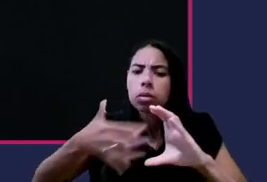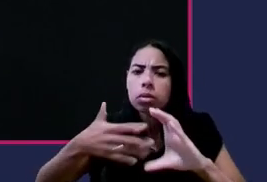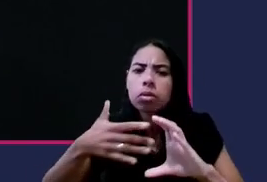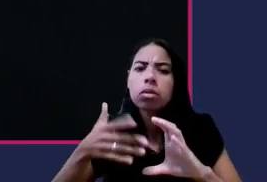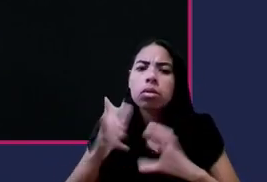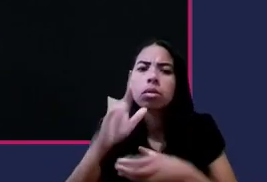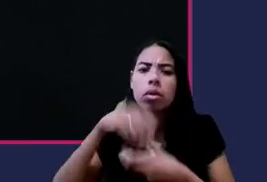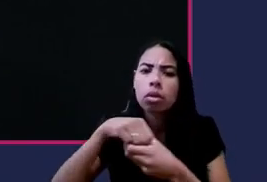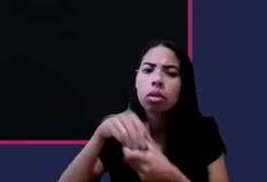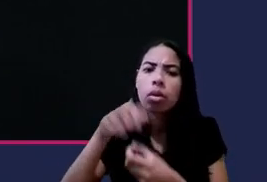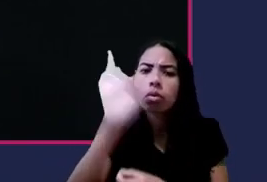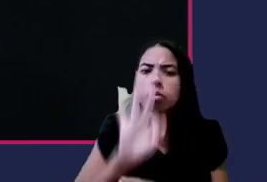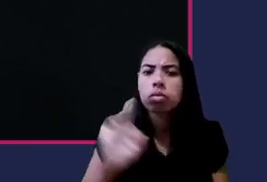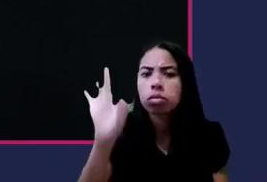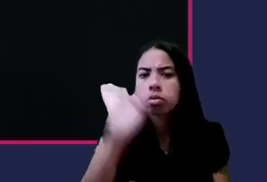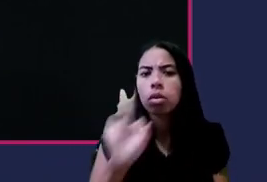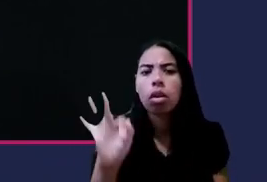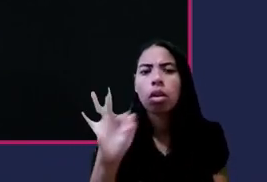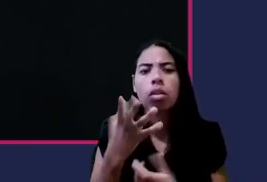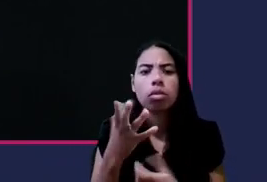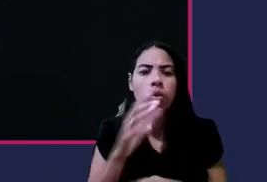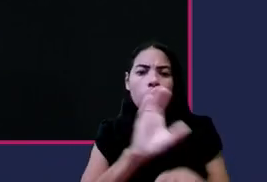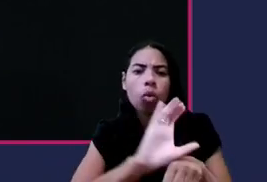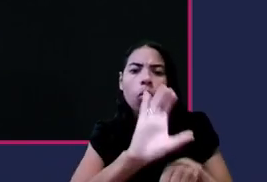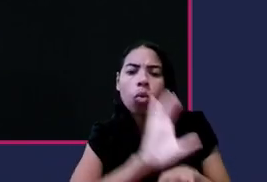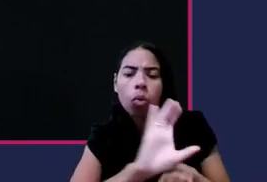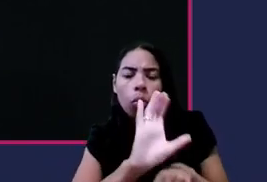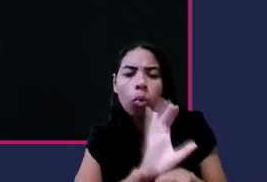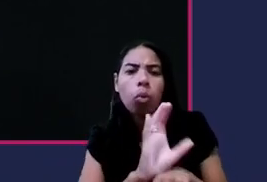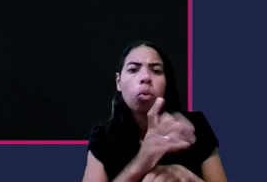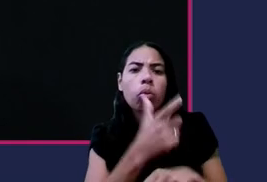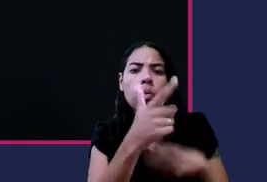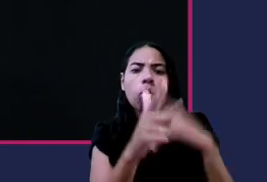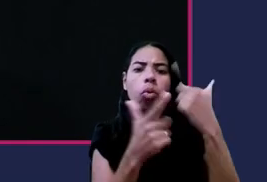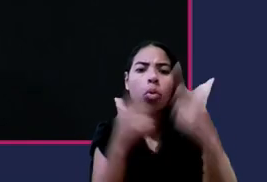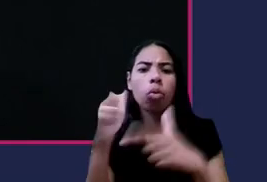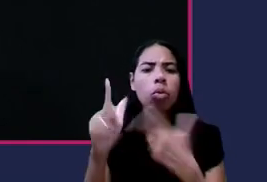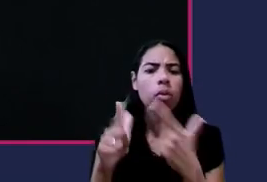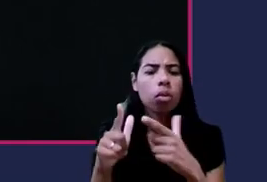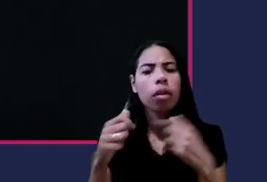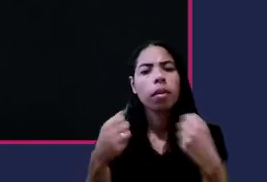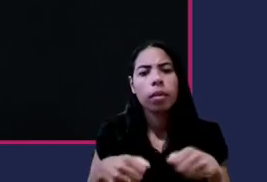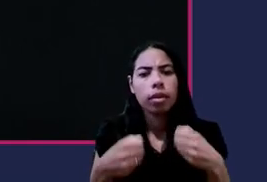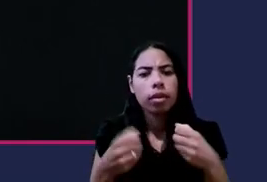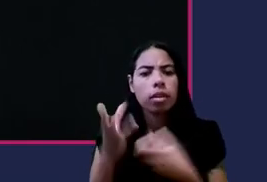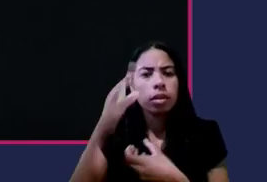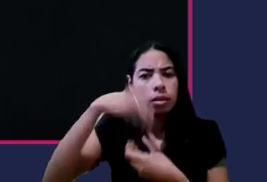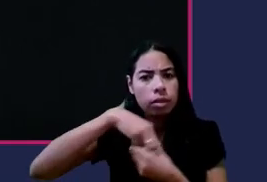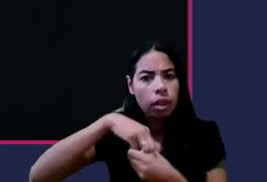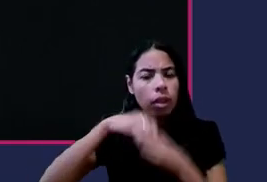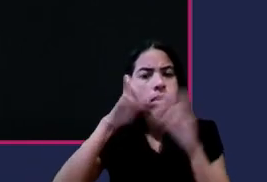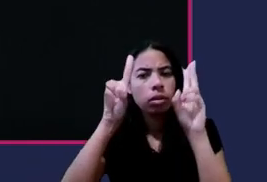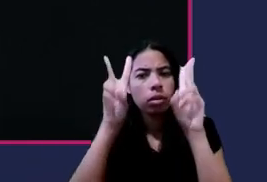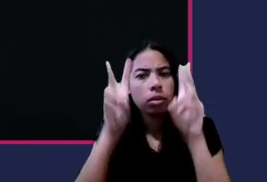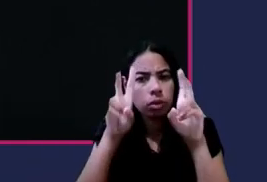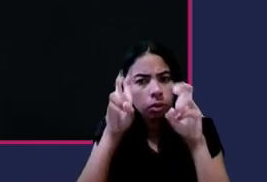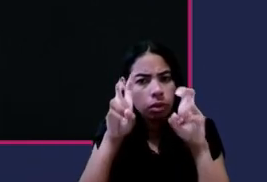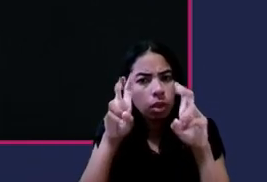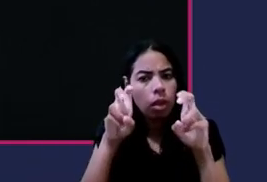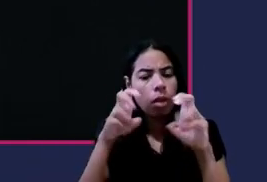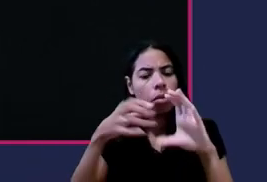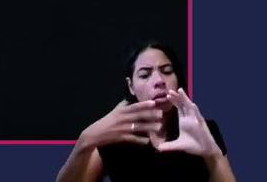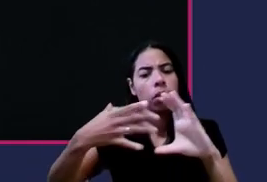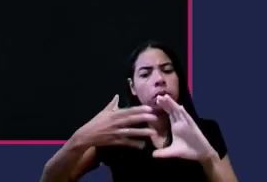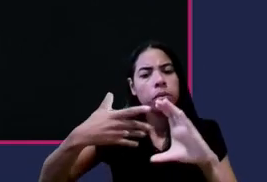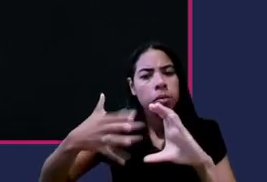be discussed in the university. For those who are going to be trained as doctors, they need to know what they